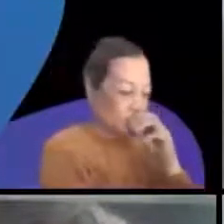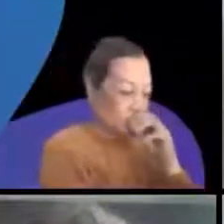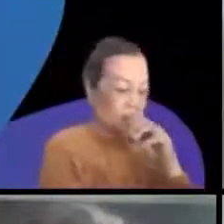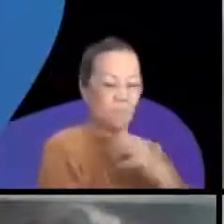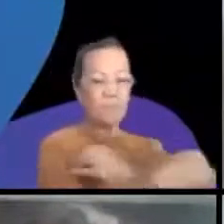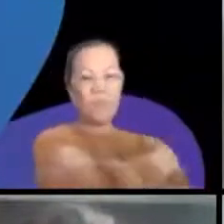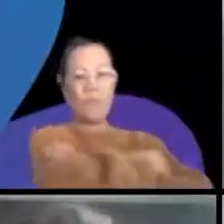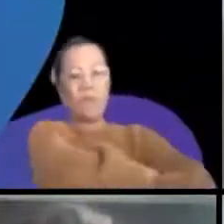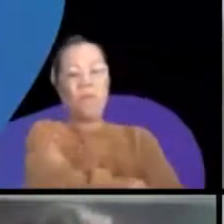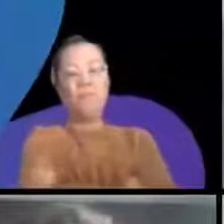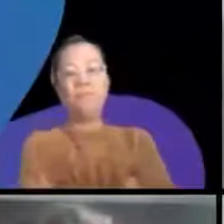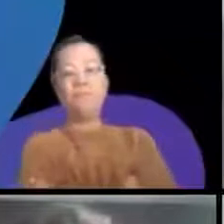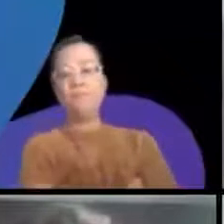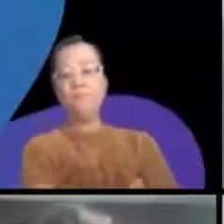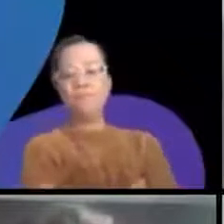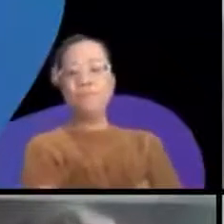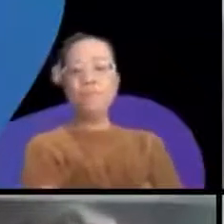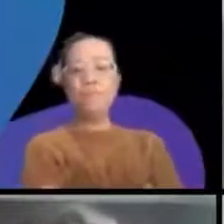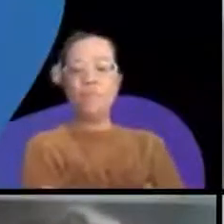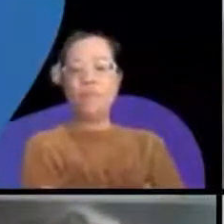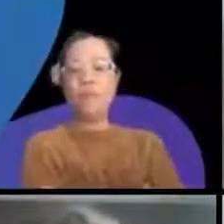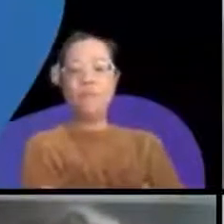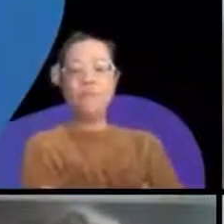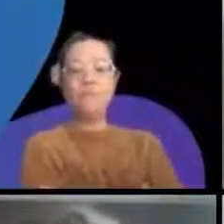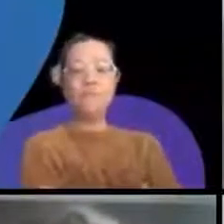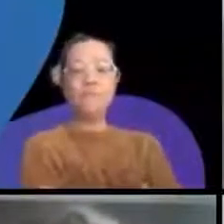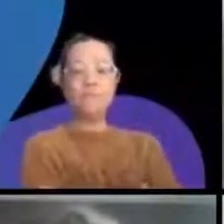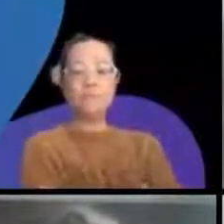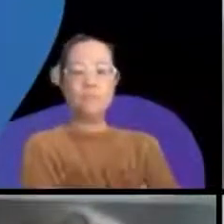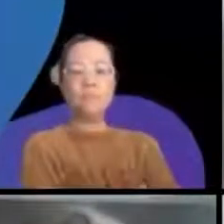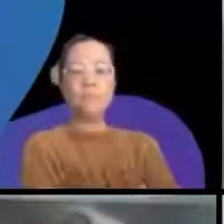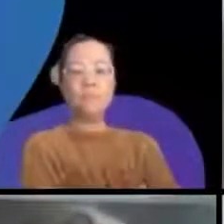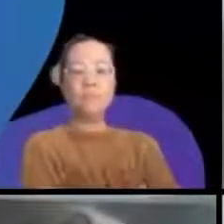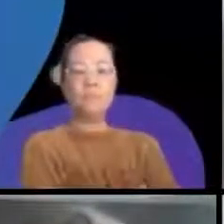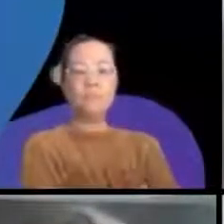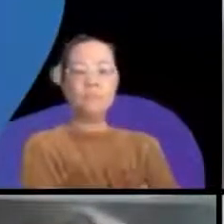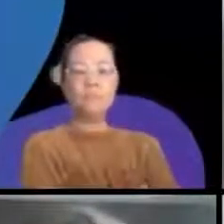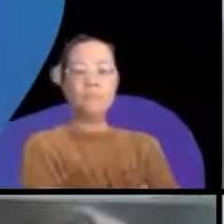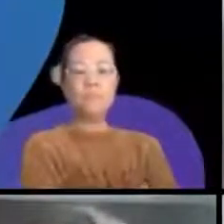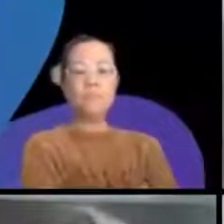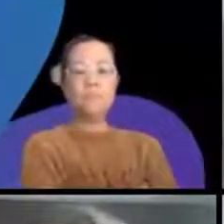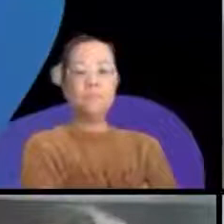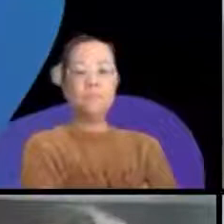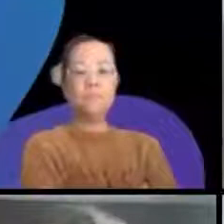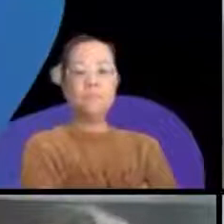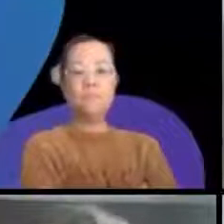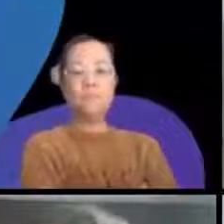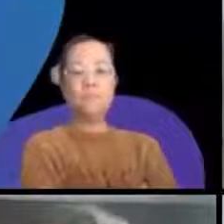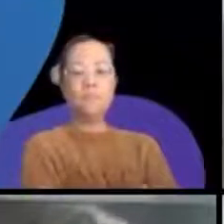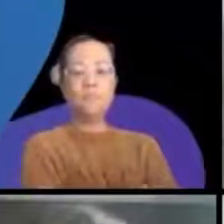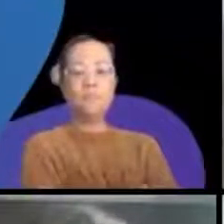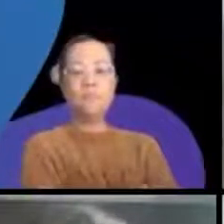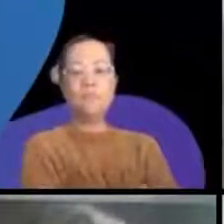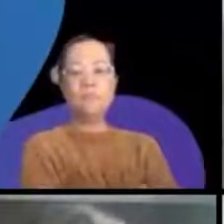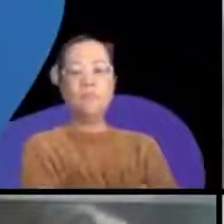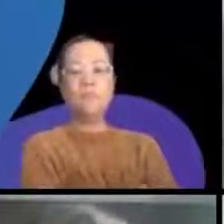catchment areas, just like lower intensity supported living, as opposed to calling it ILS. That really makes it difficult when you're trying to